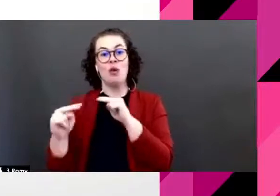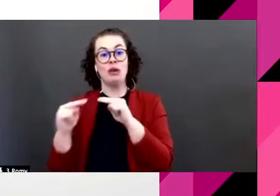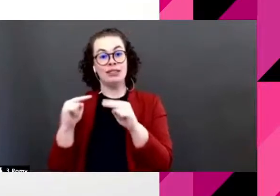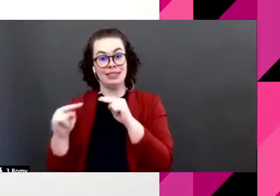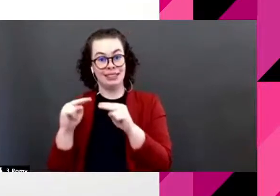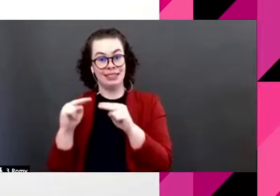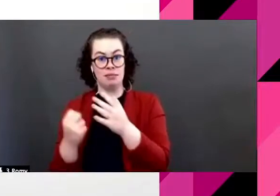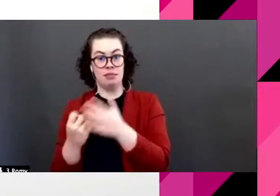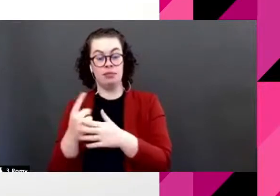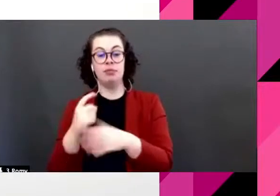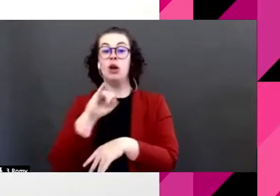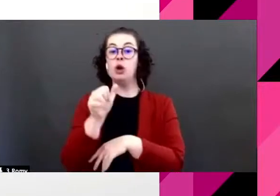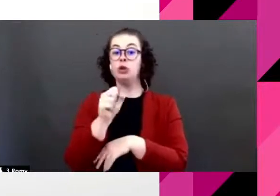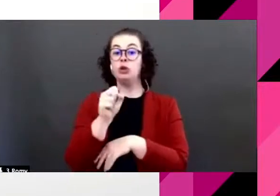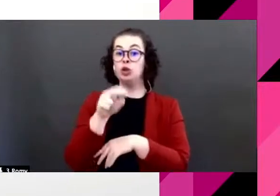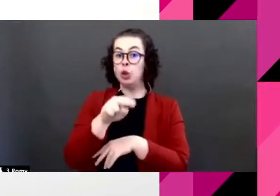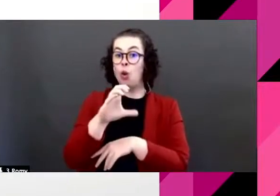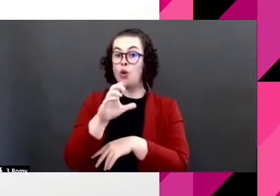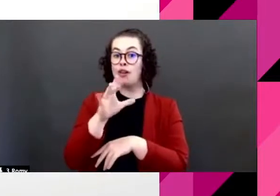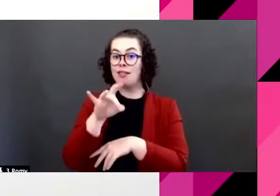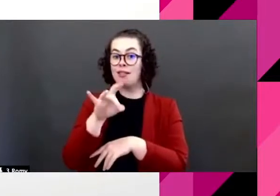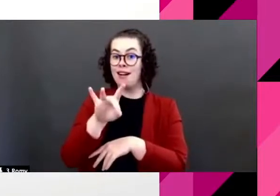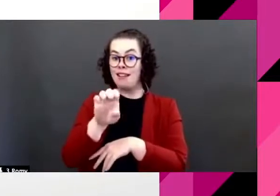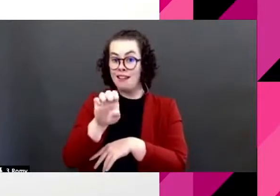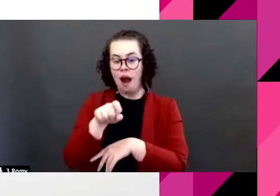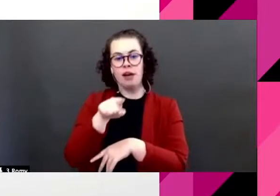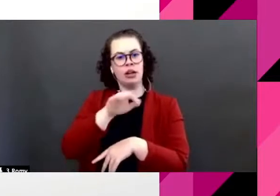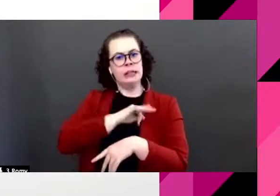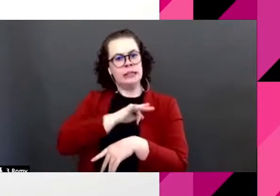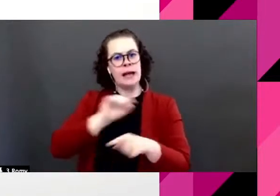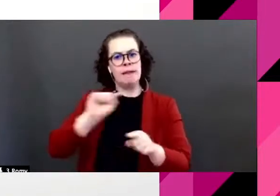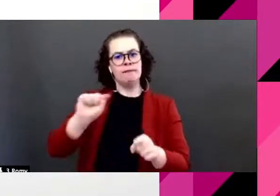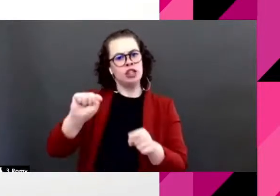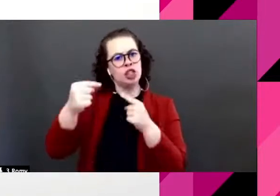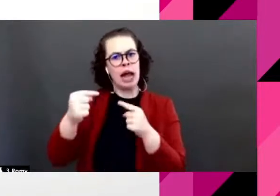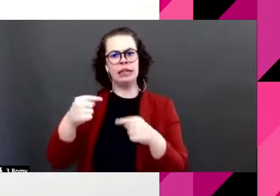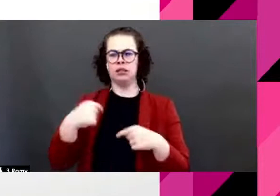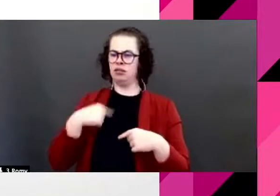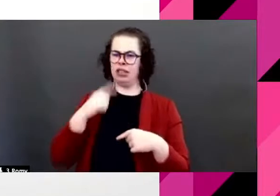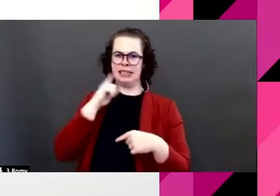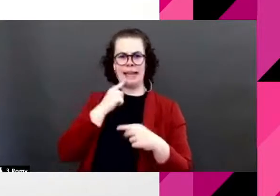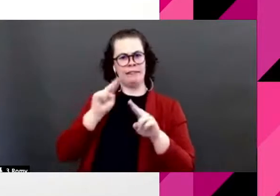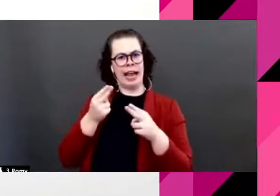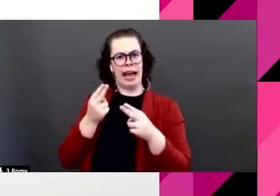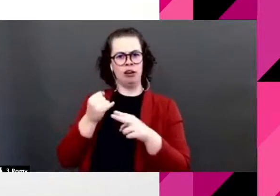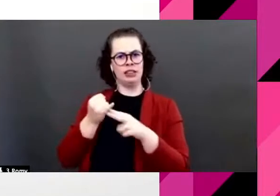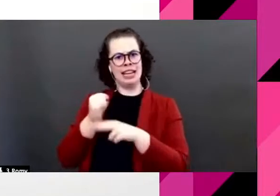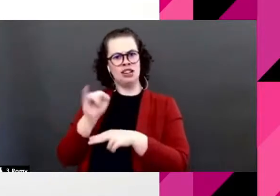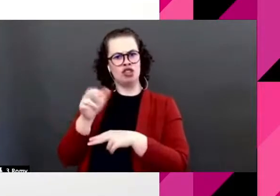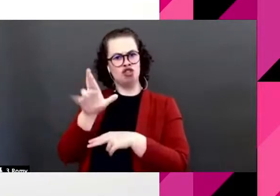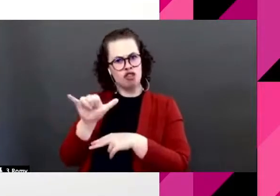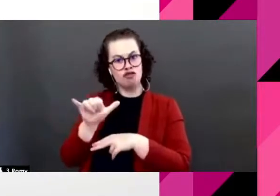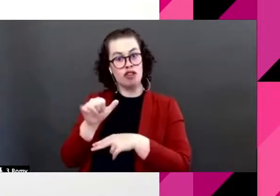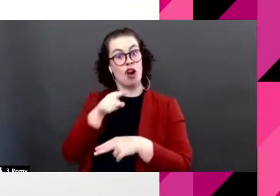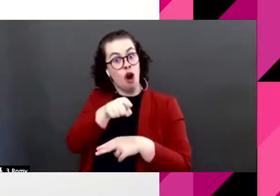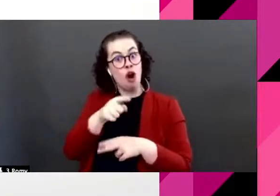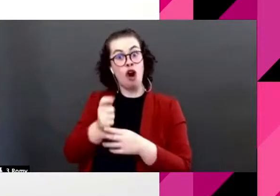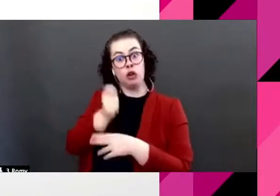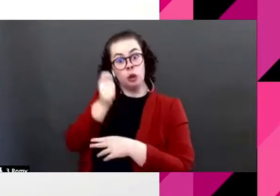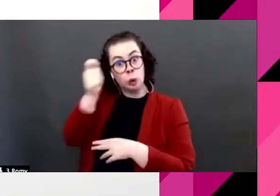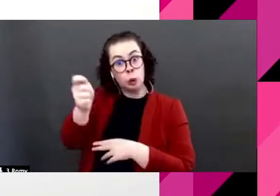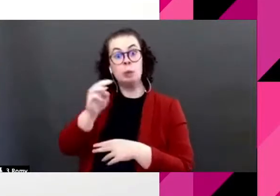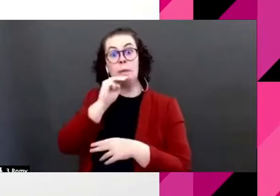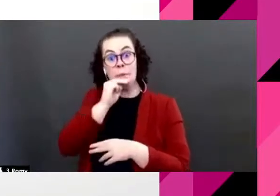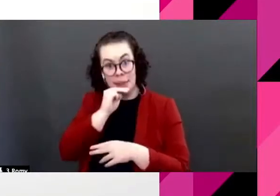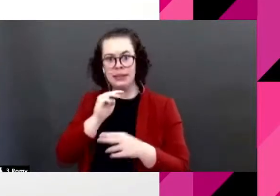in 2010, challenging the blanket ban on deaf persons serving on duties. Thanks to you